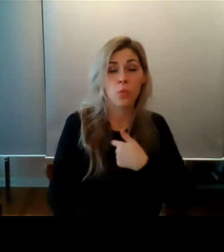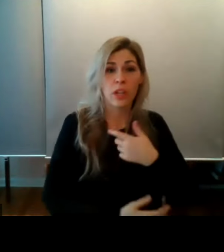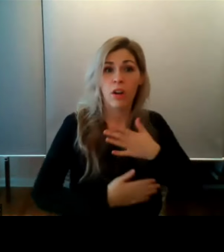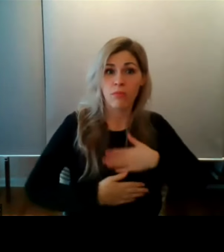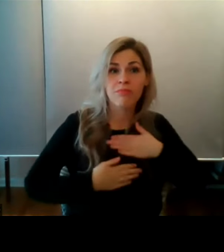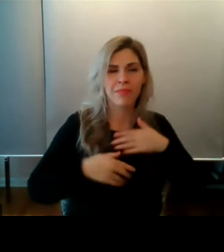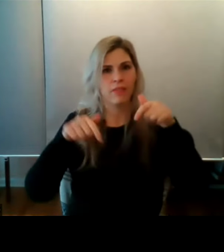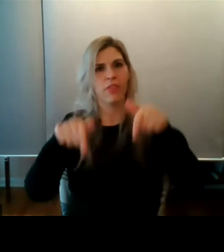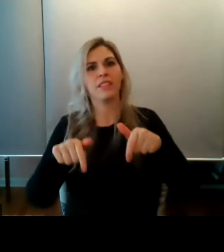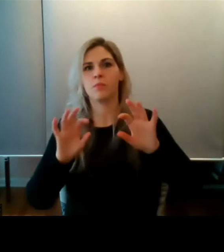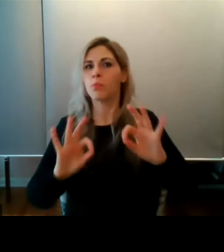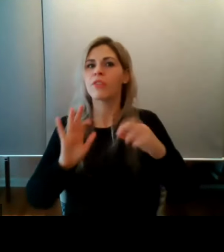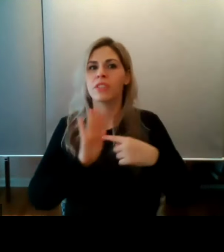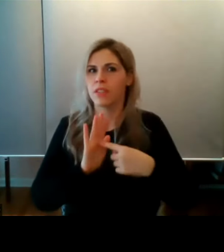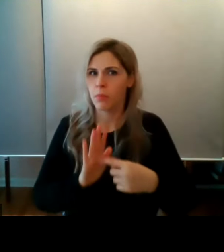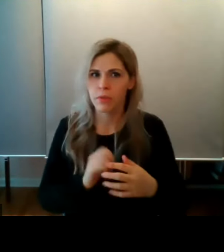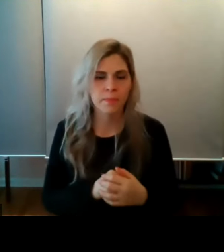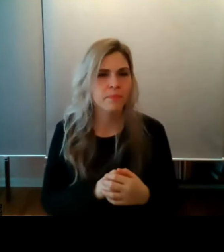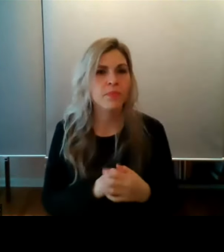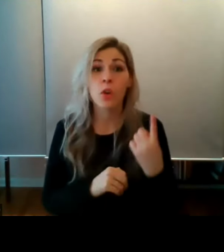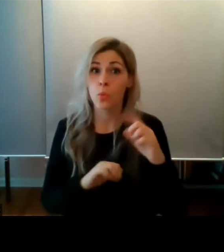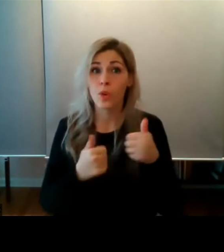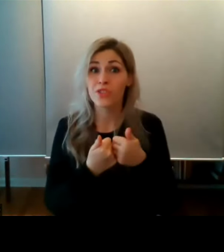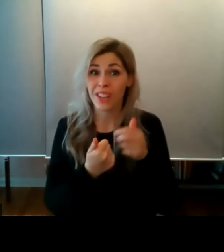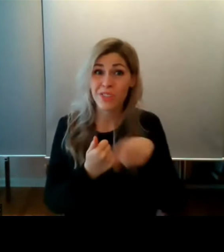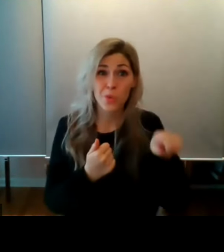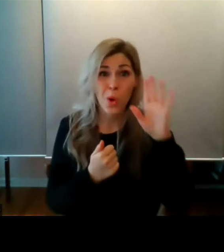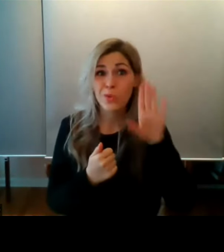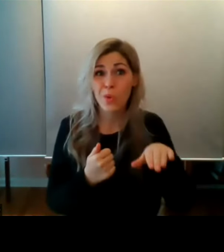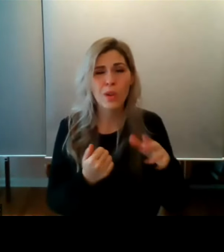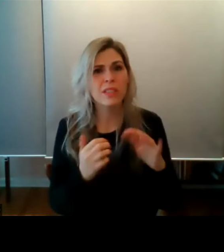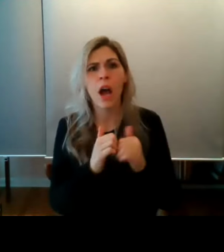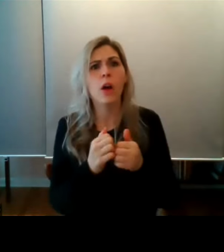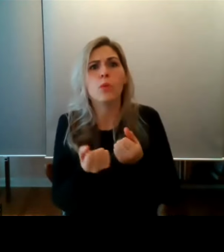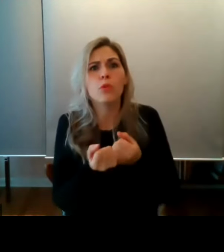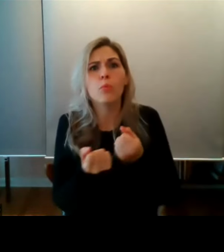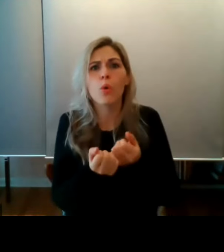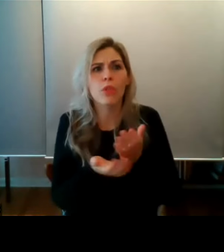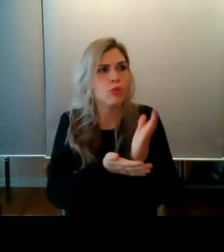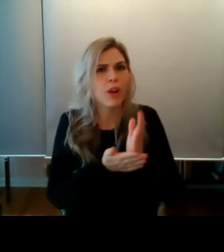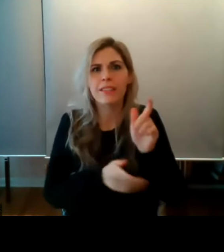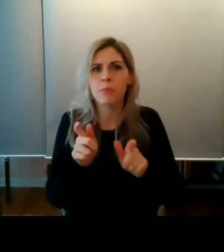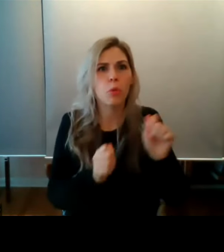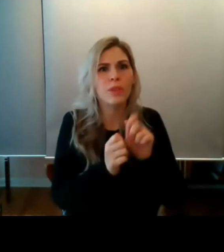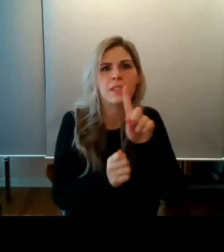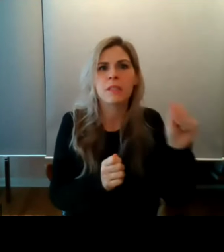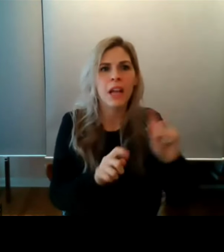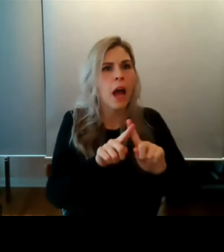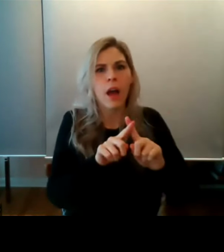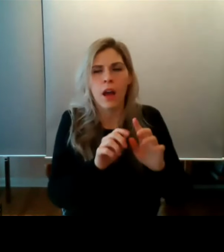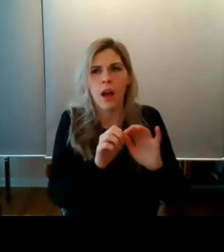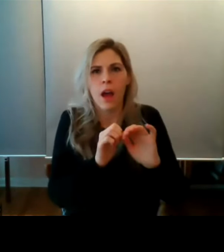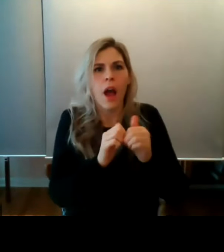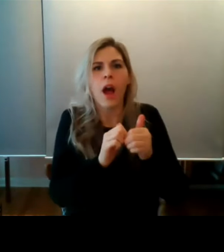today. One challenge the world faces, as you all know, is promoting the rights of persons with disabilities to participate in